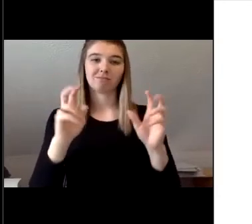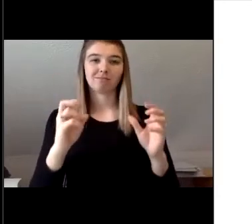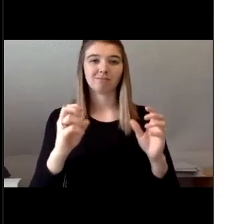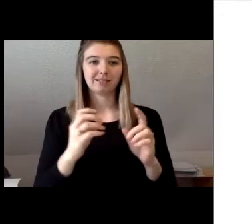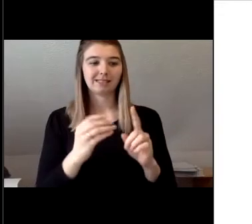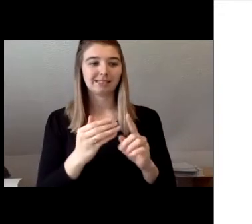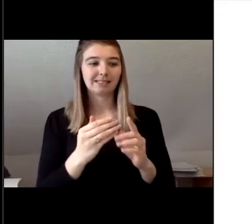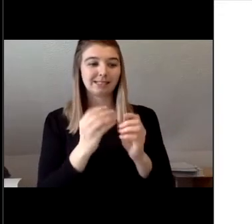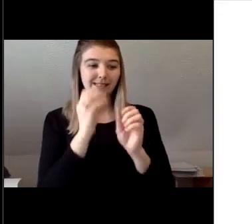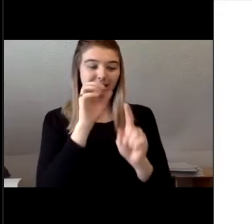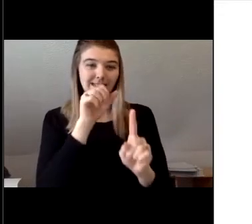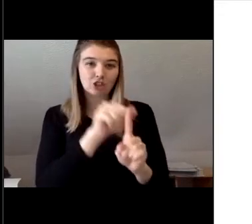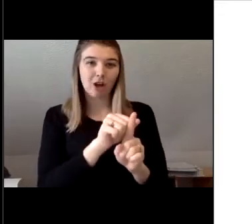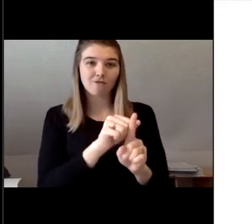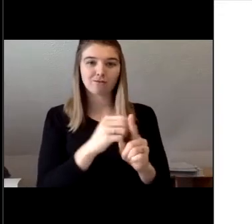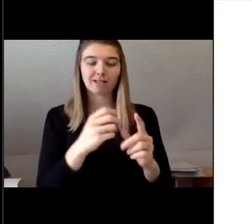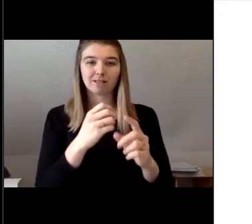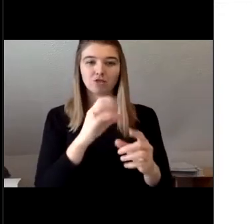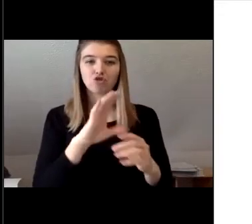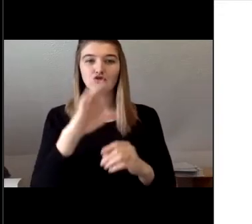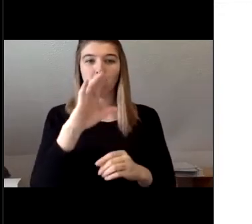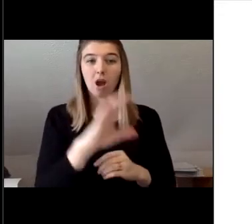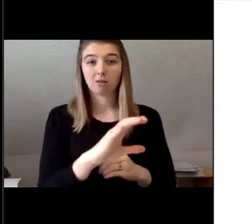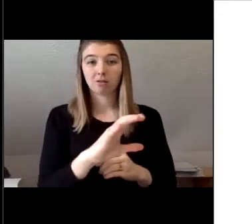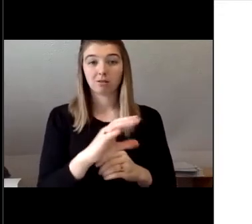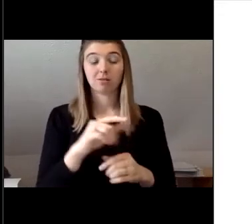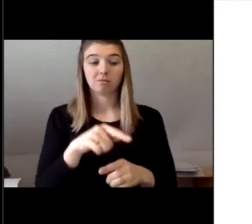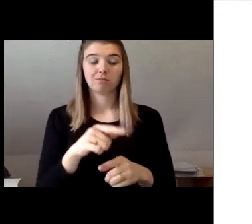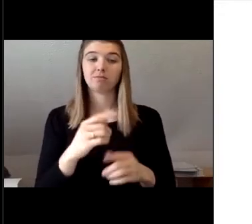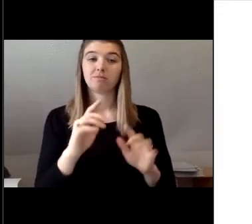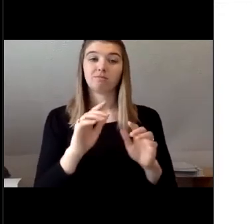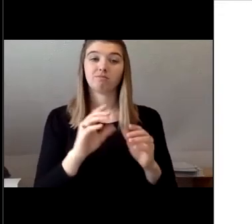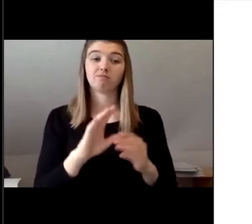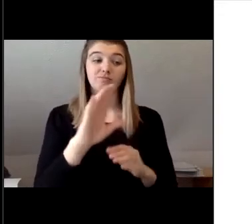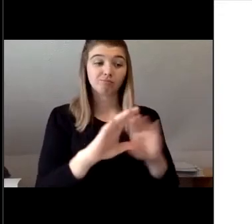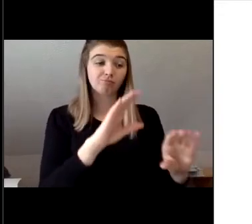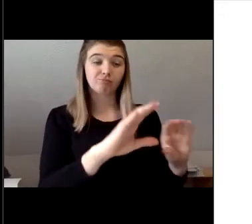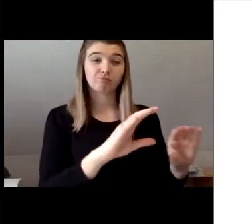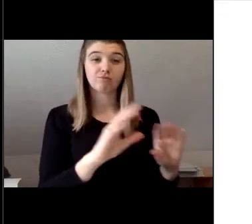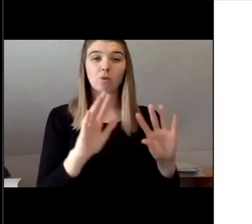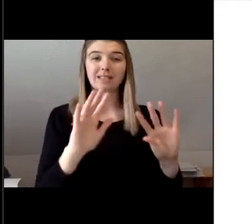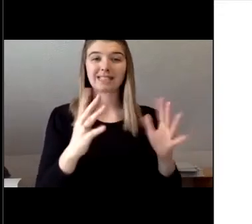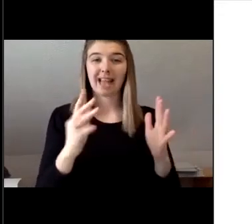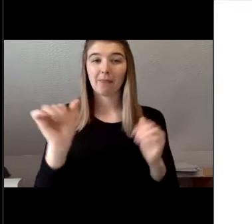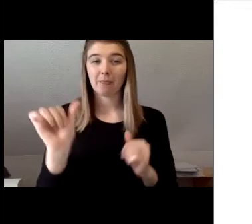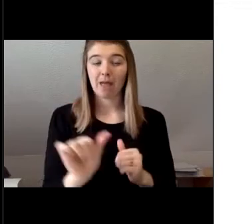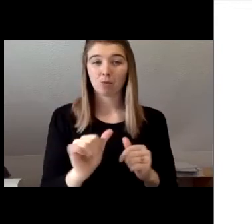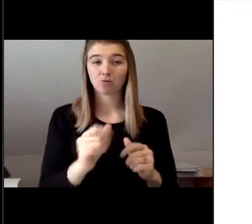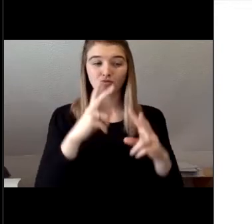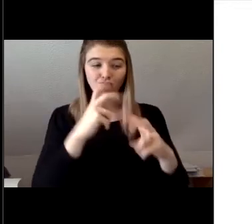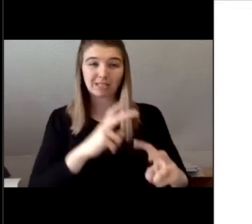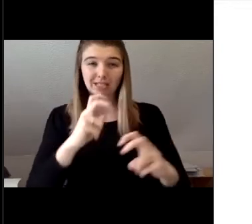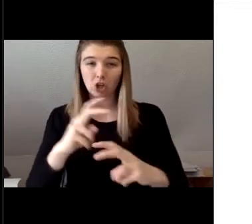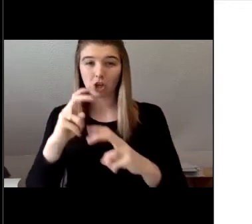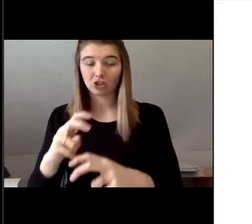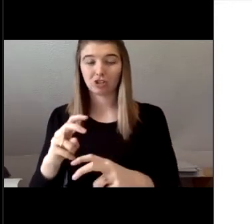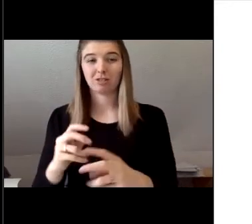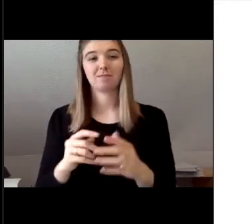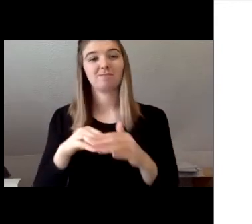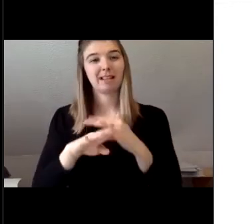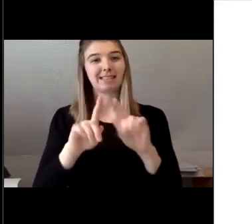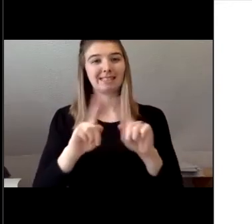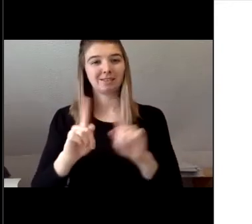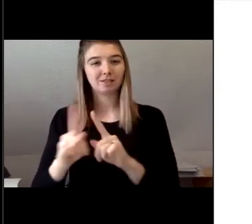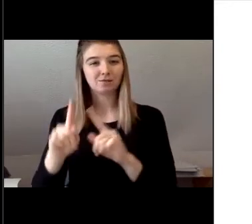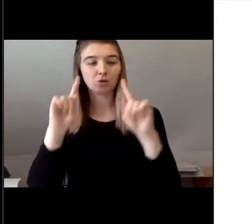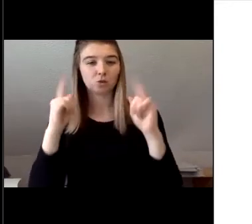provides foundational support for more than 10,000 researchers at universities across the country. So this is funding faculty researchers. And of